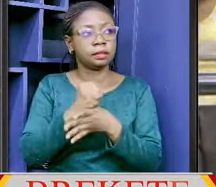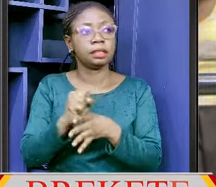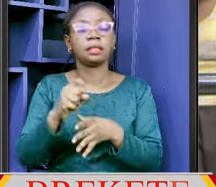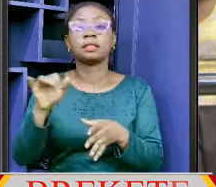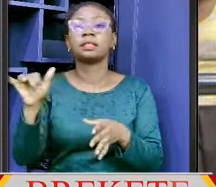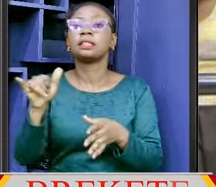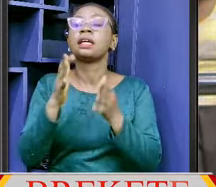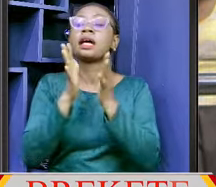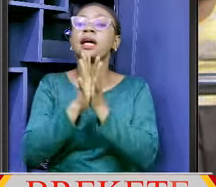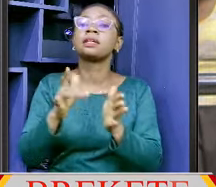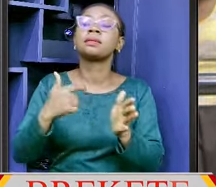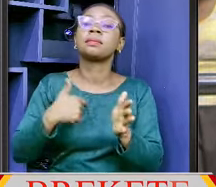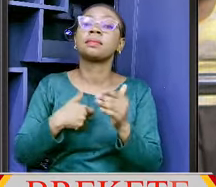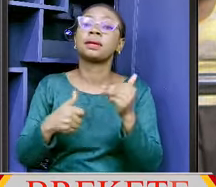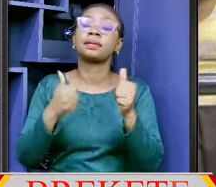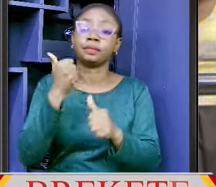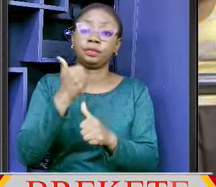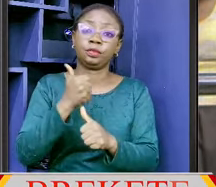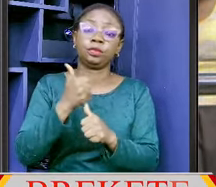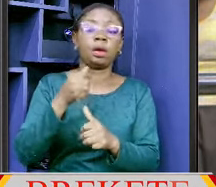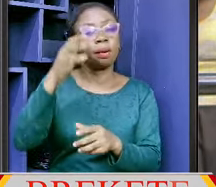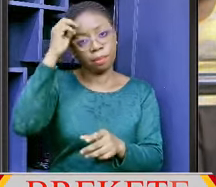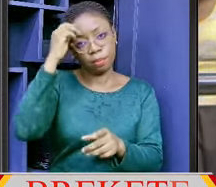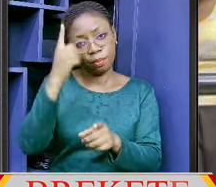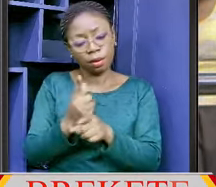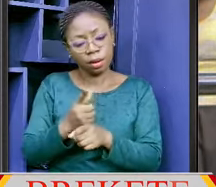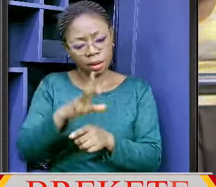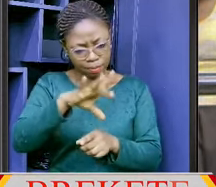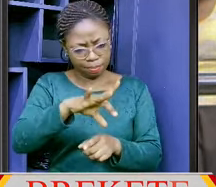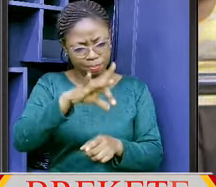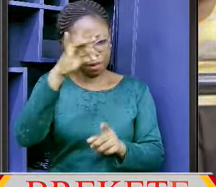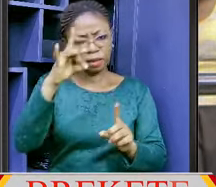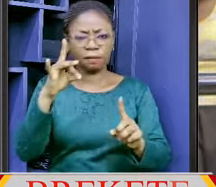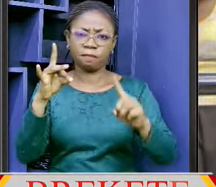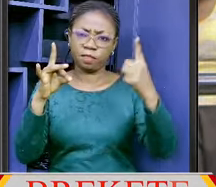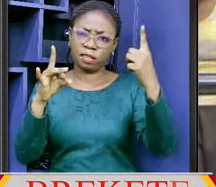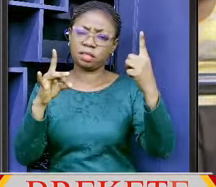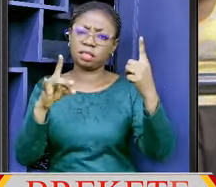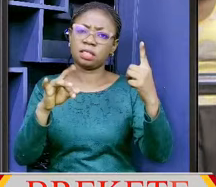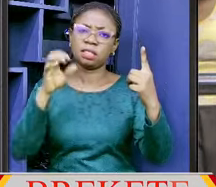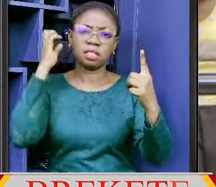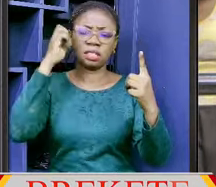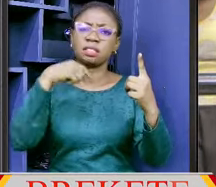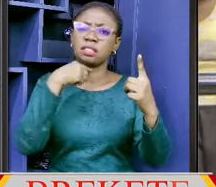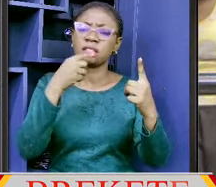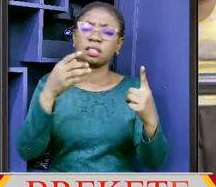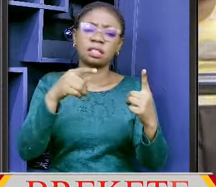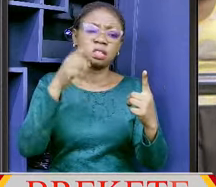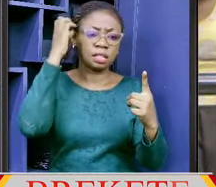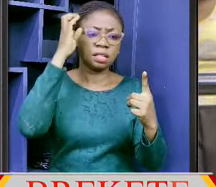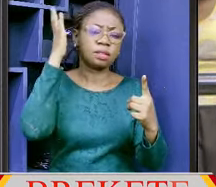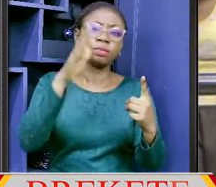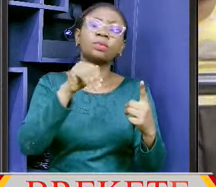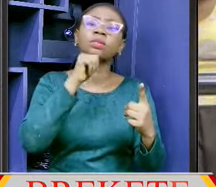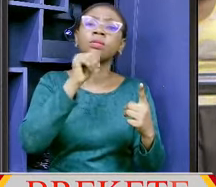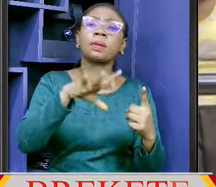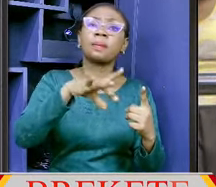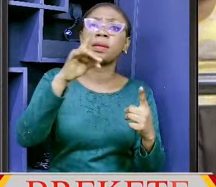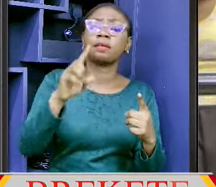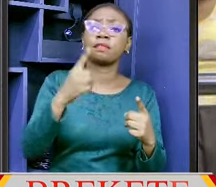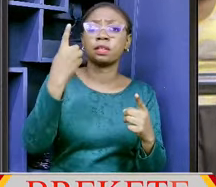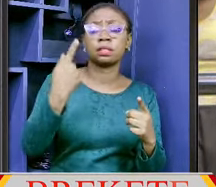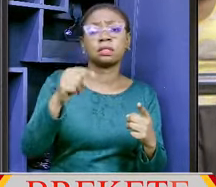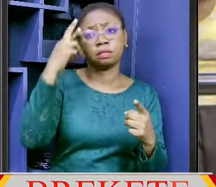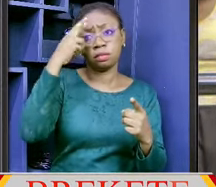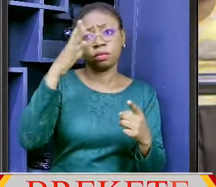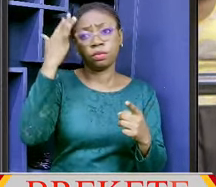They asked my brother, my senior brother, pick first. He said that he will not pick first. That the reason